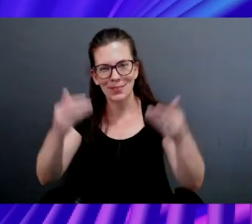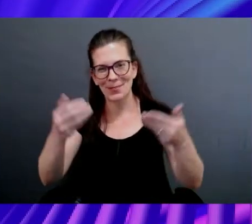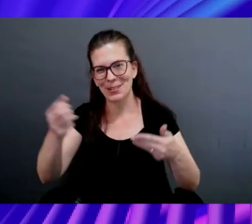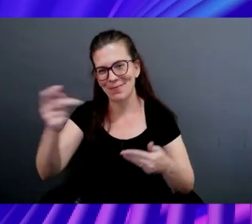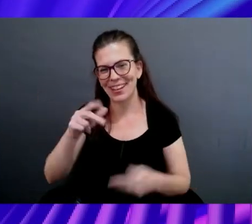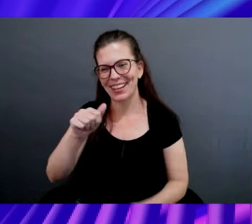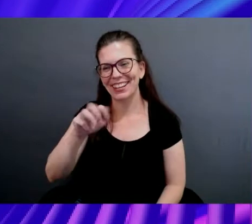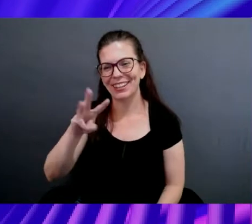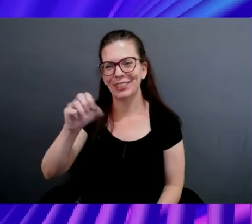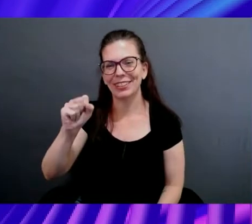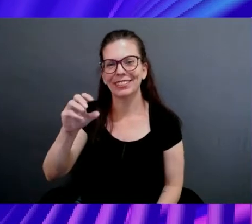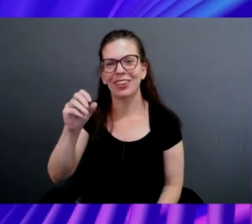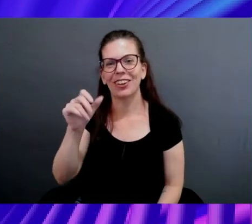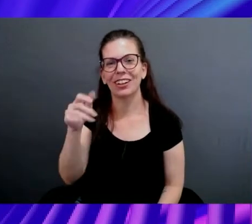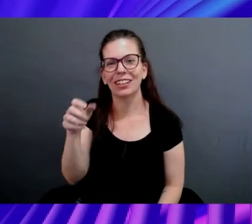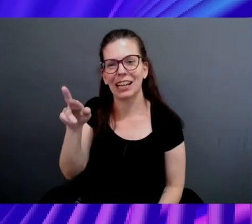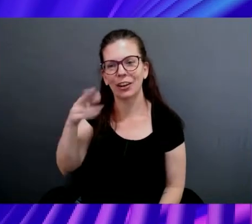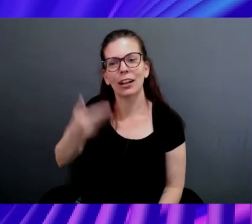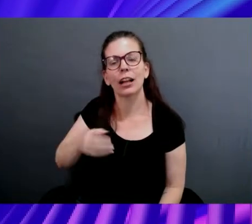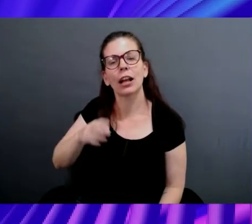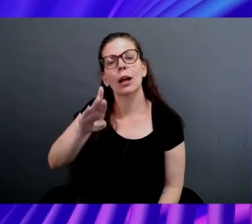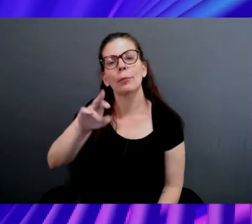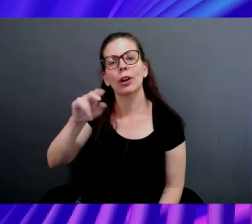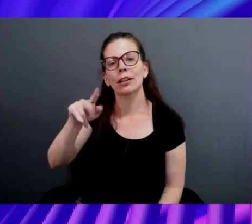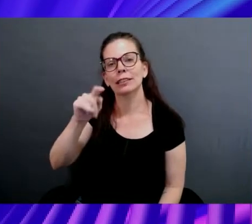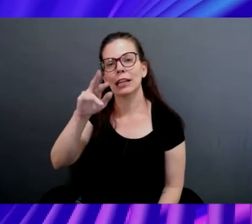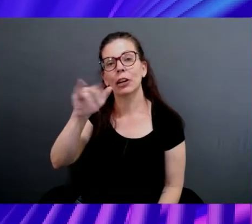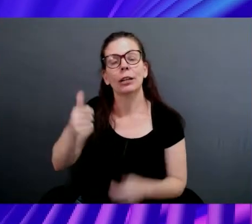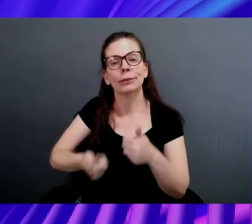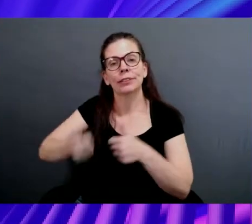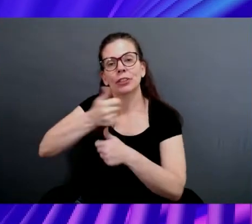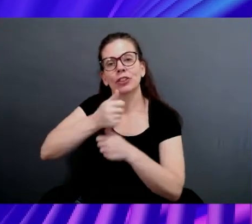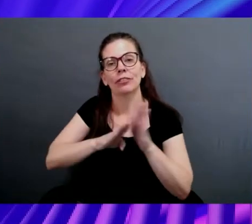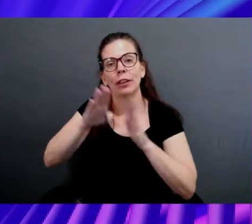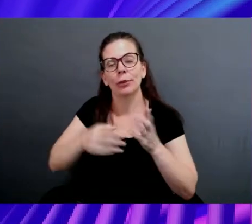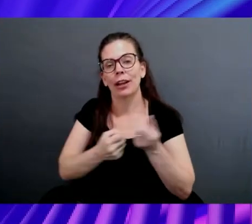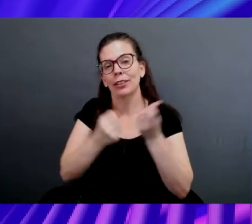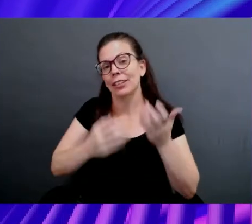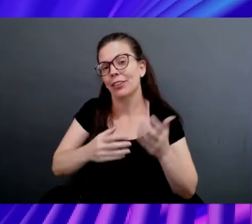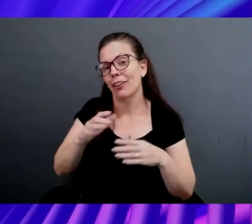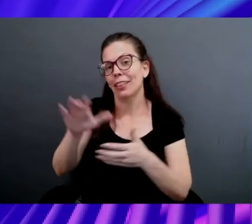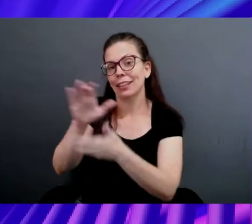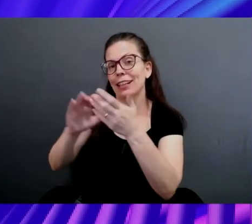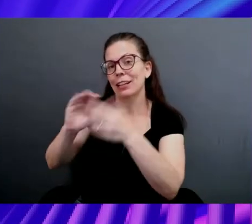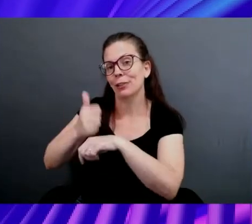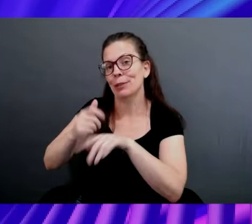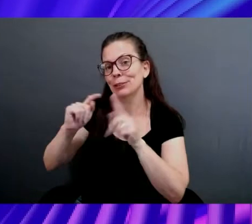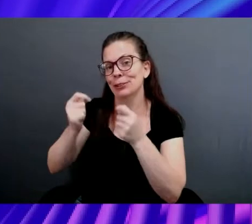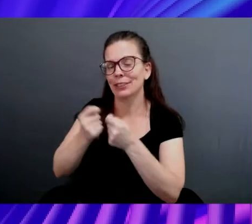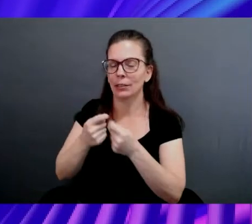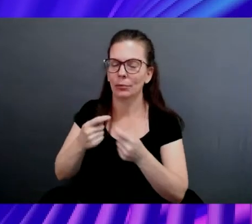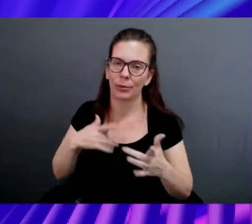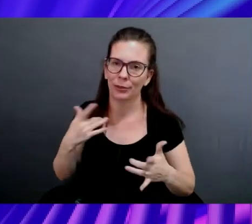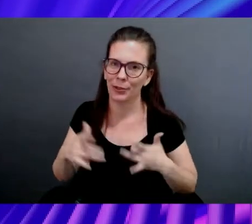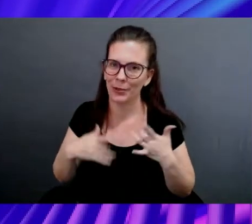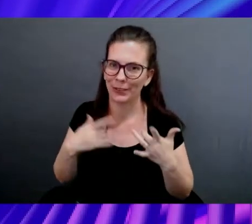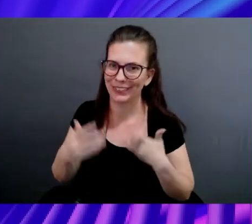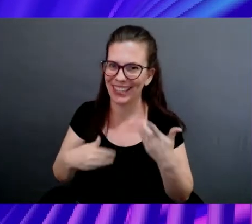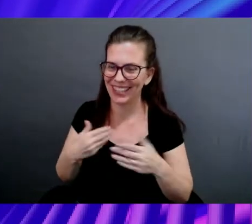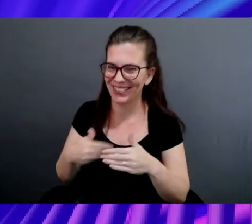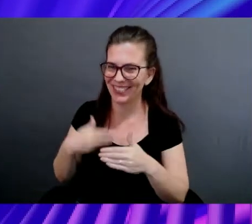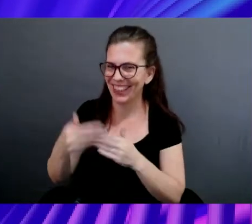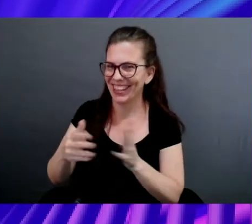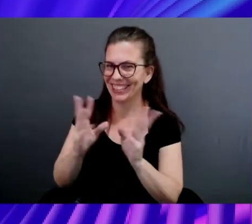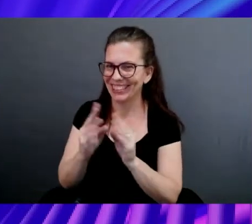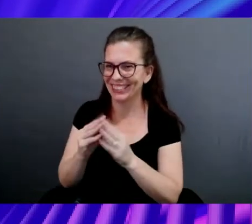AWS On Air. My name is Brian Terry, and I'm a senior developer advocate on the CloudFormation team, and I'm super excited about this next session. I'm